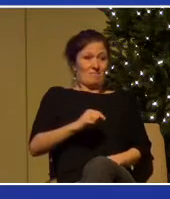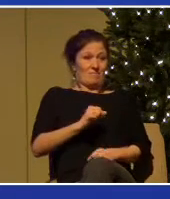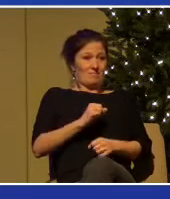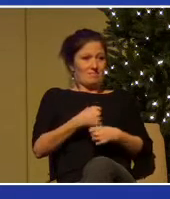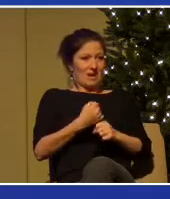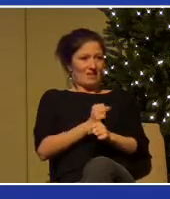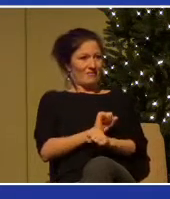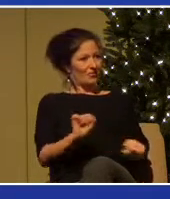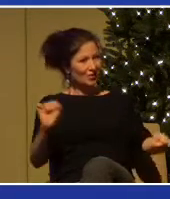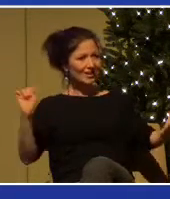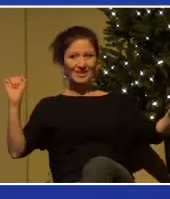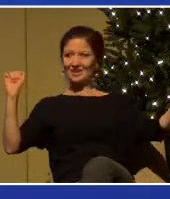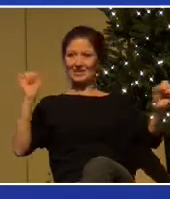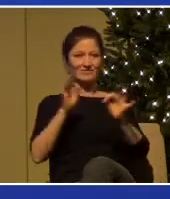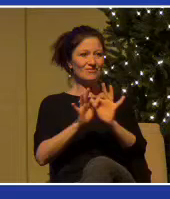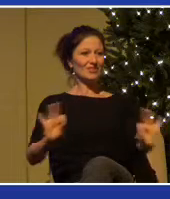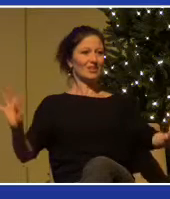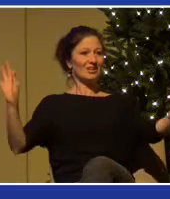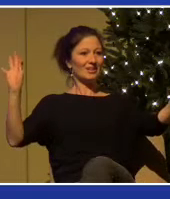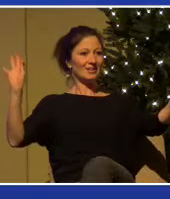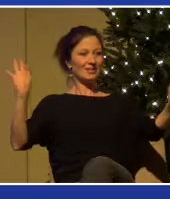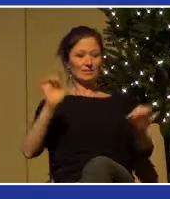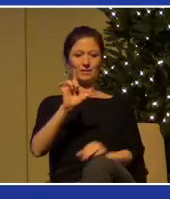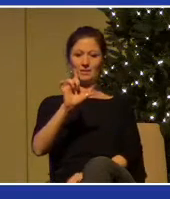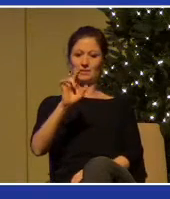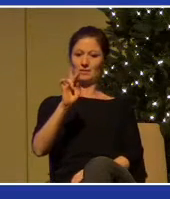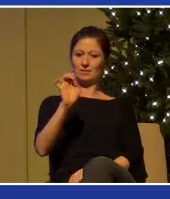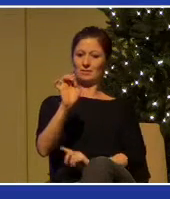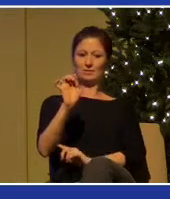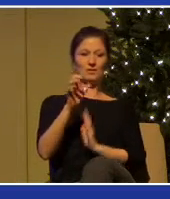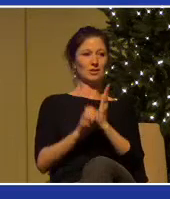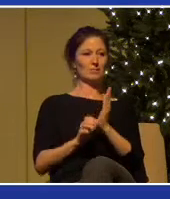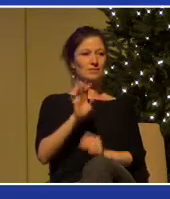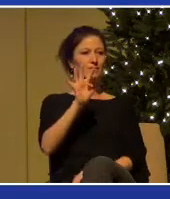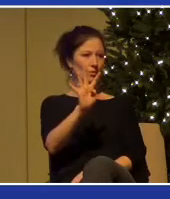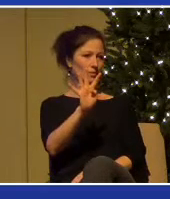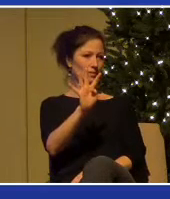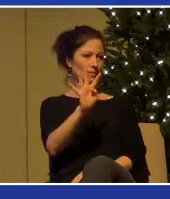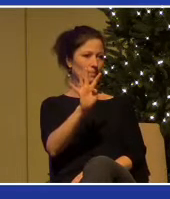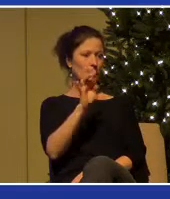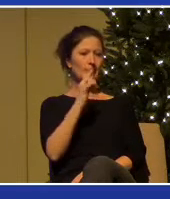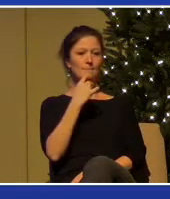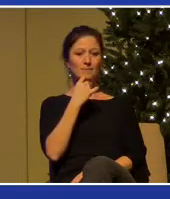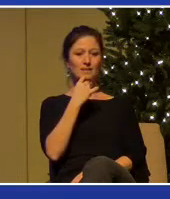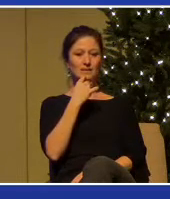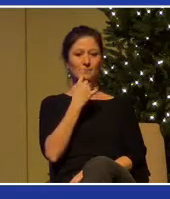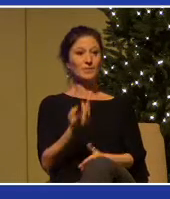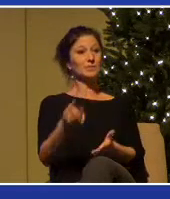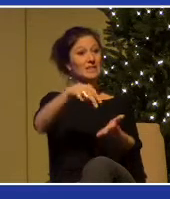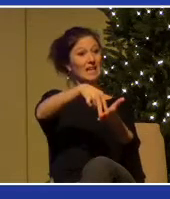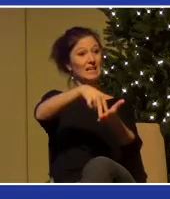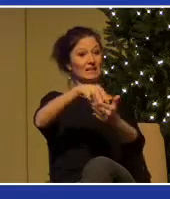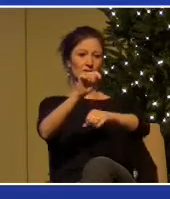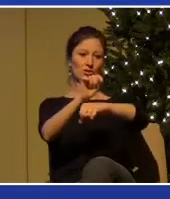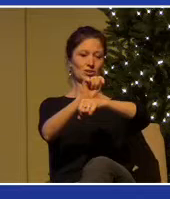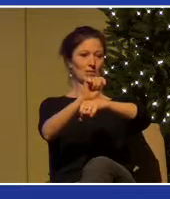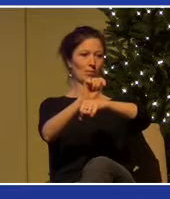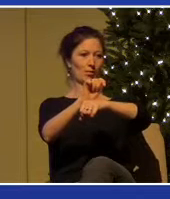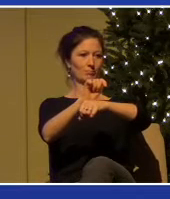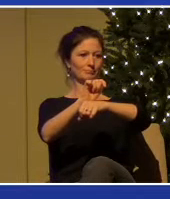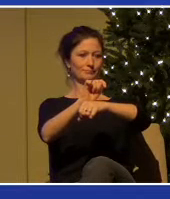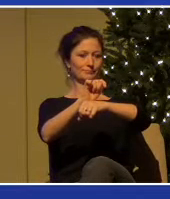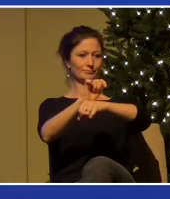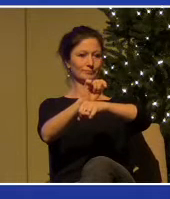Remember the day that Luke records in chapter 4, where he was standing in a synagogue and he was accorded the honor